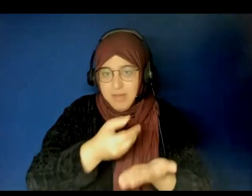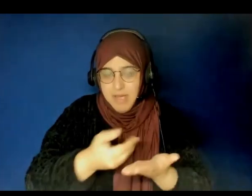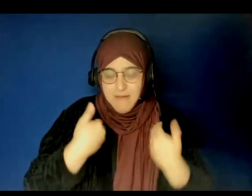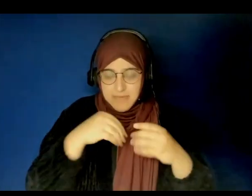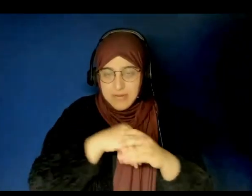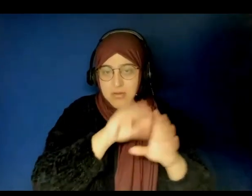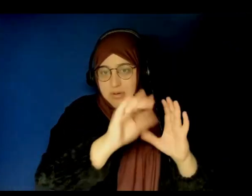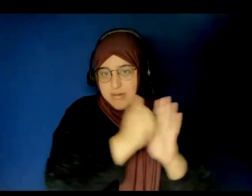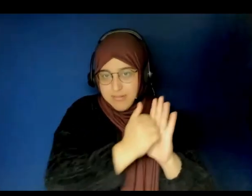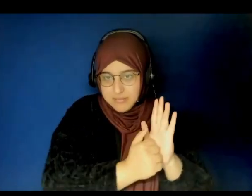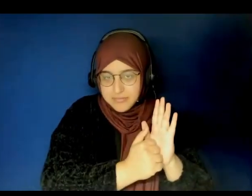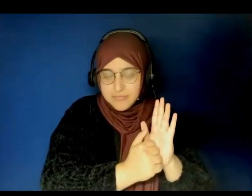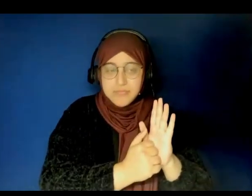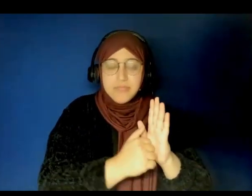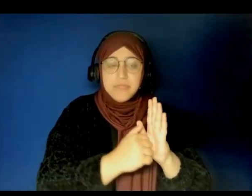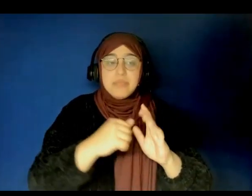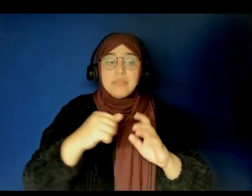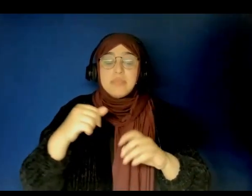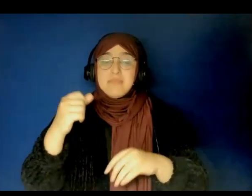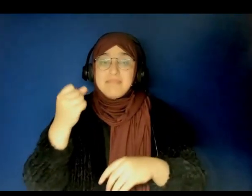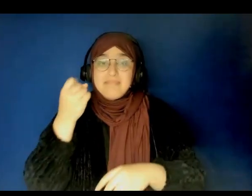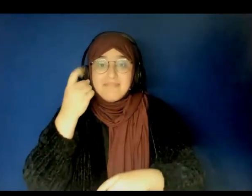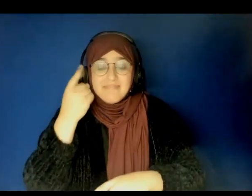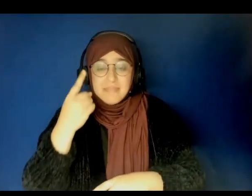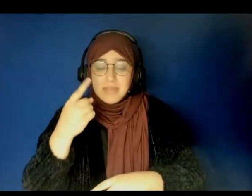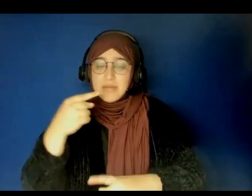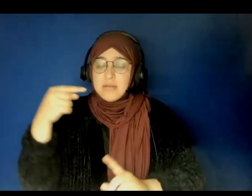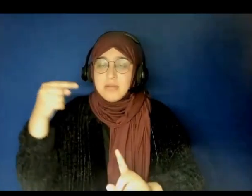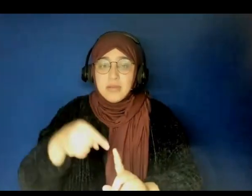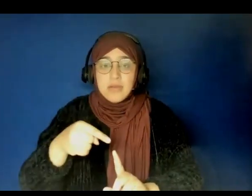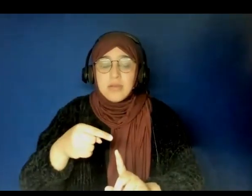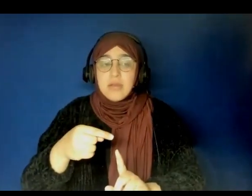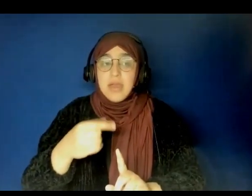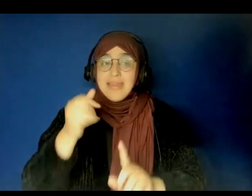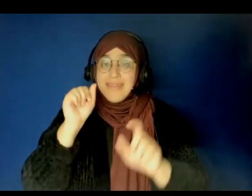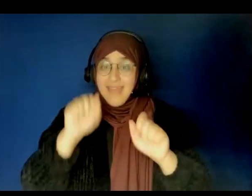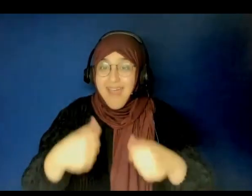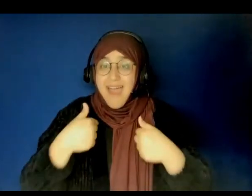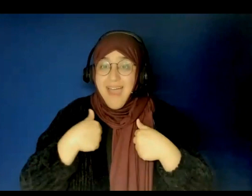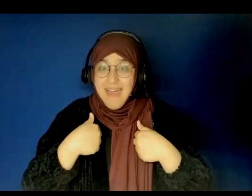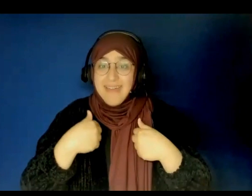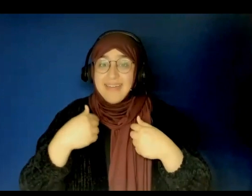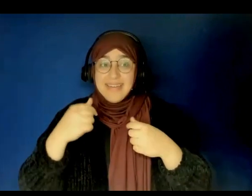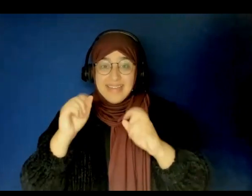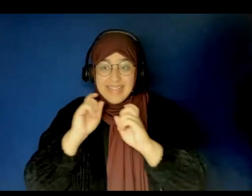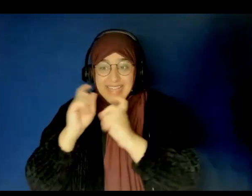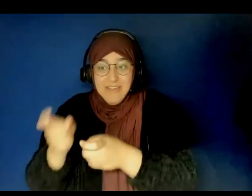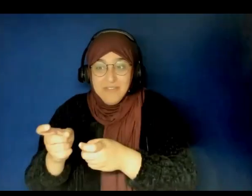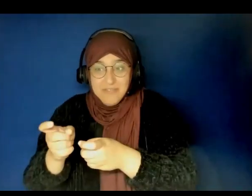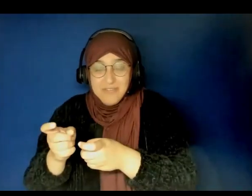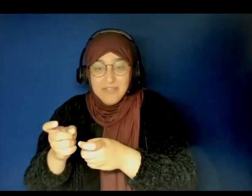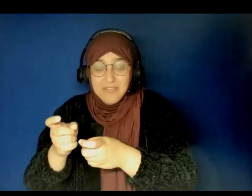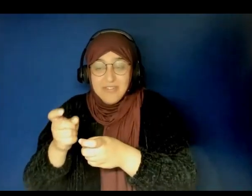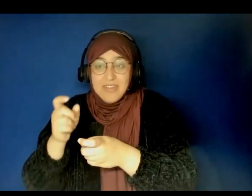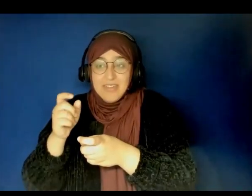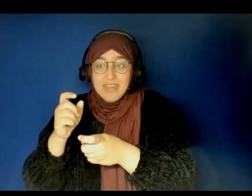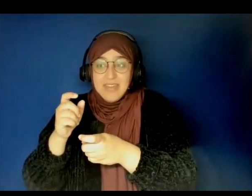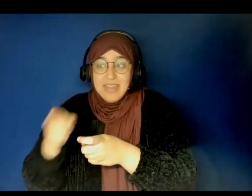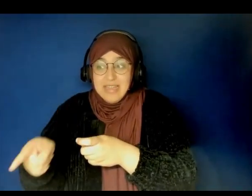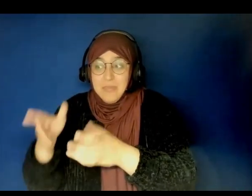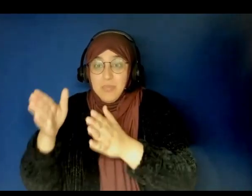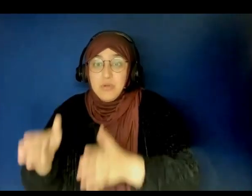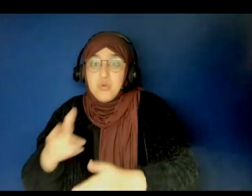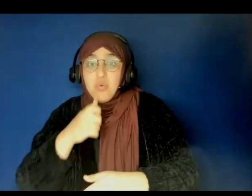give an inheritor a portion of that gift? And the answer is, you